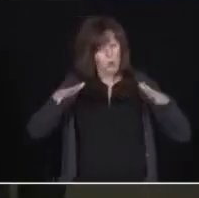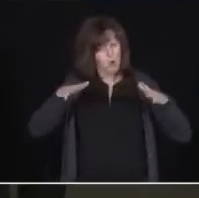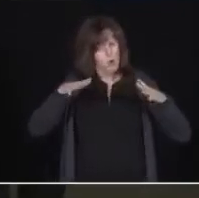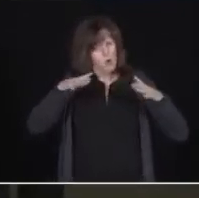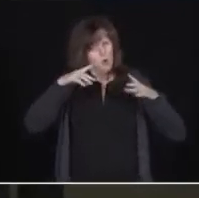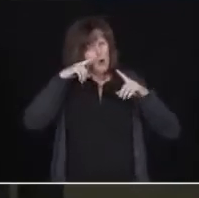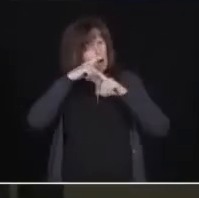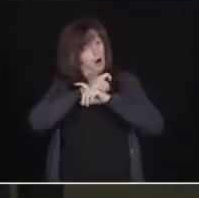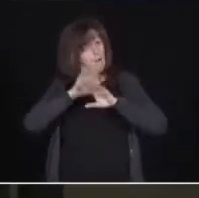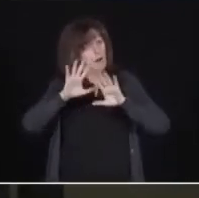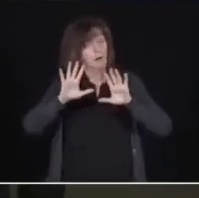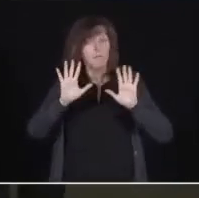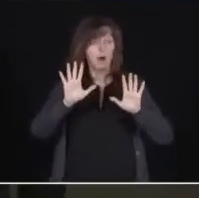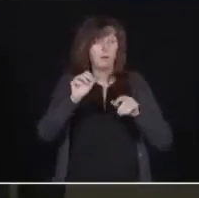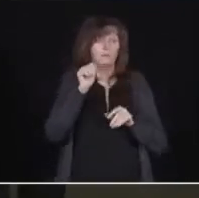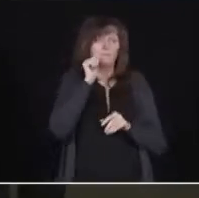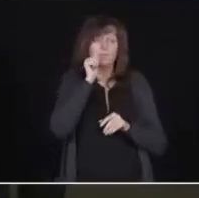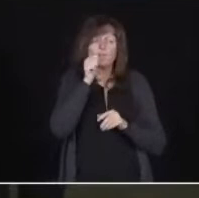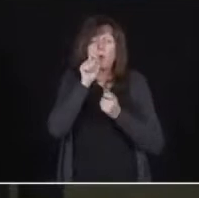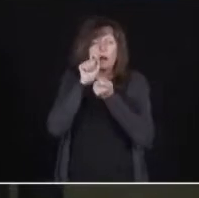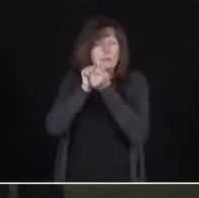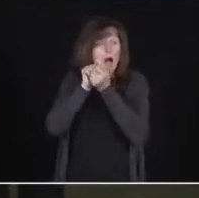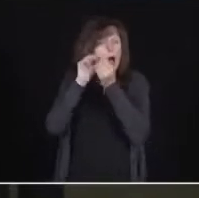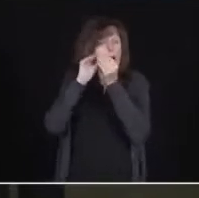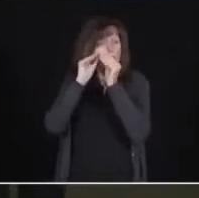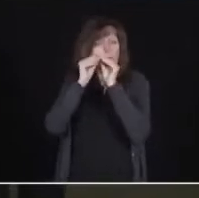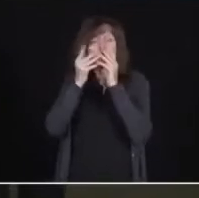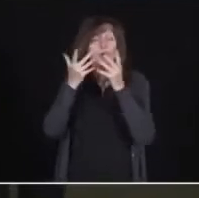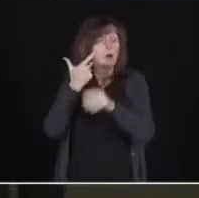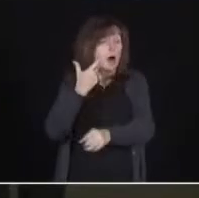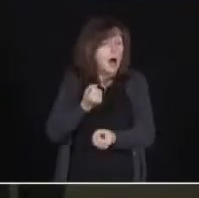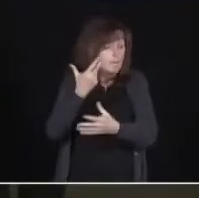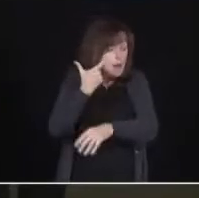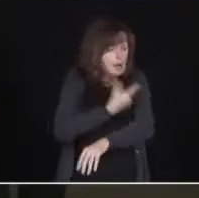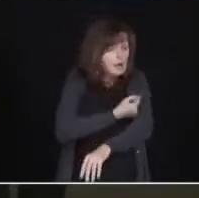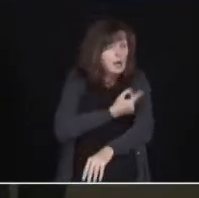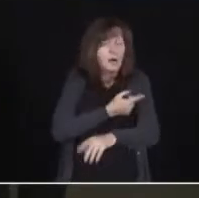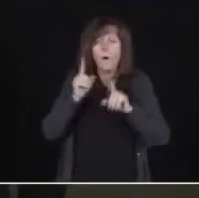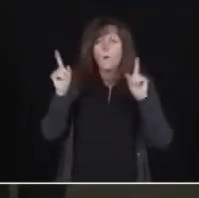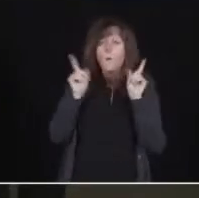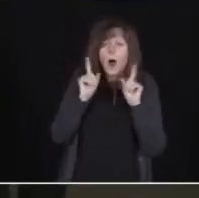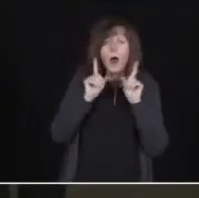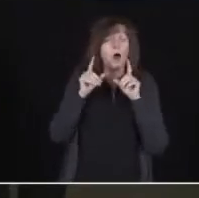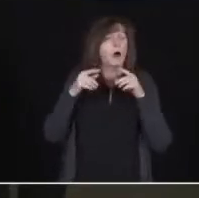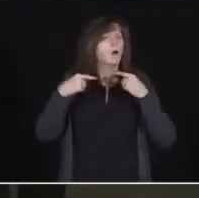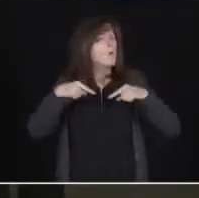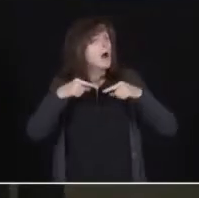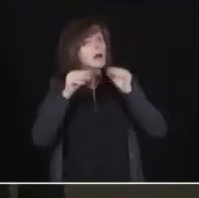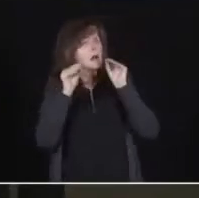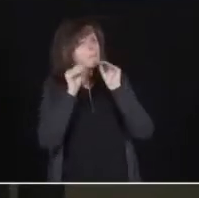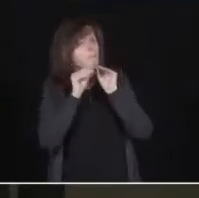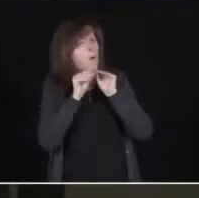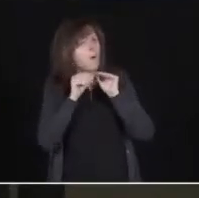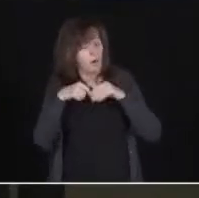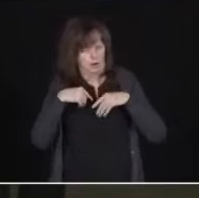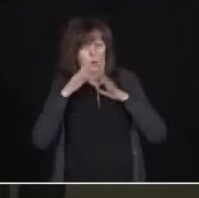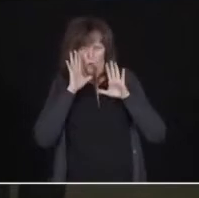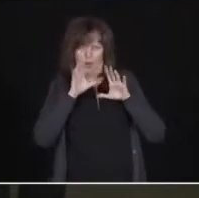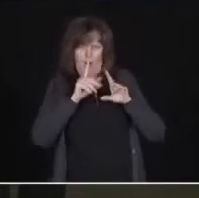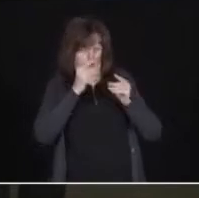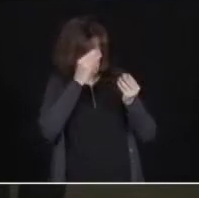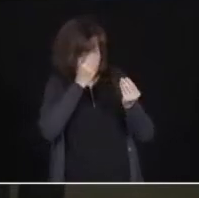have and when the balance is coming in and where the distribution is. And I want to thank you for that question. It's an important